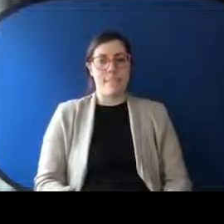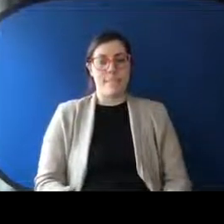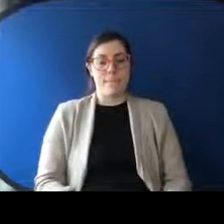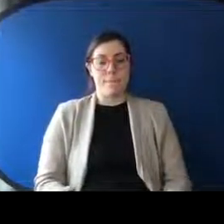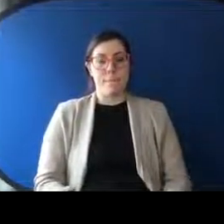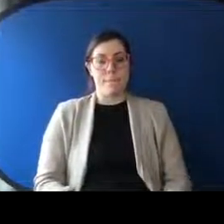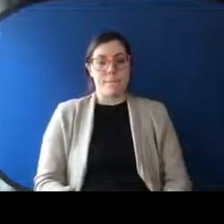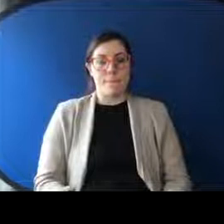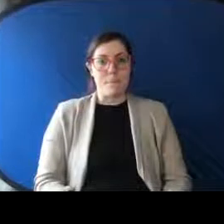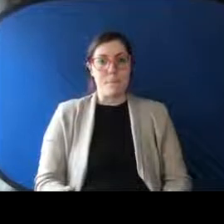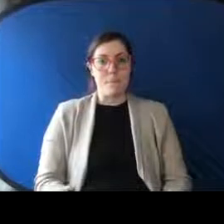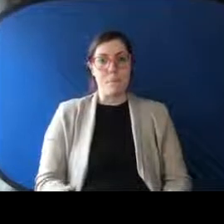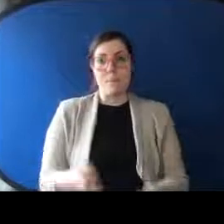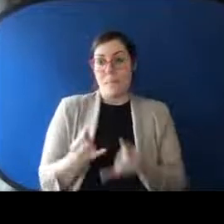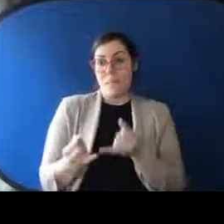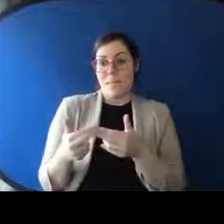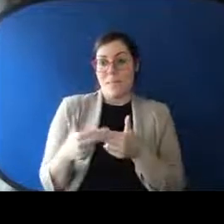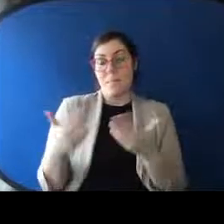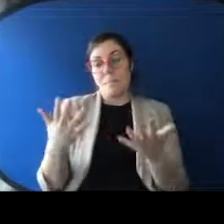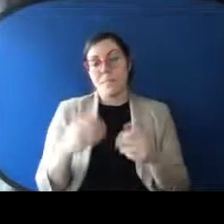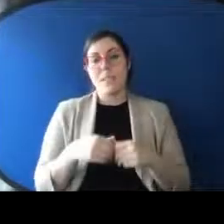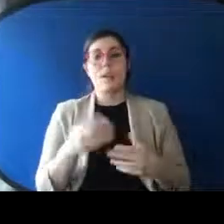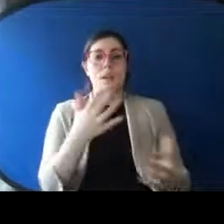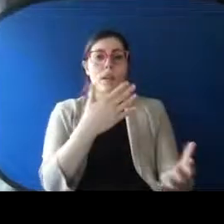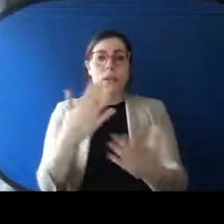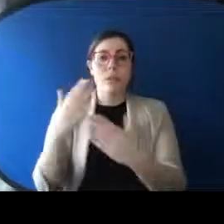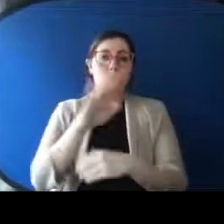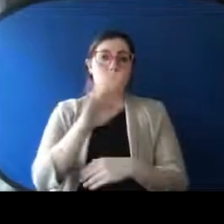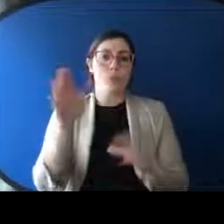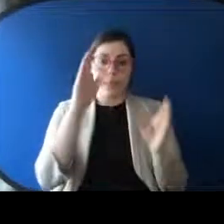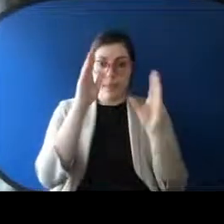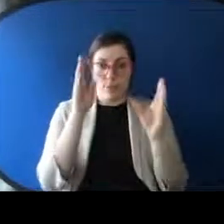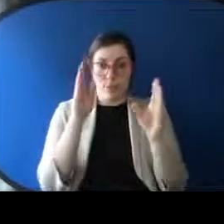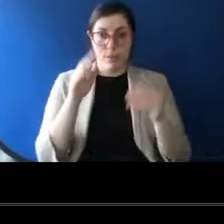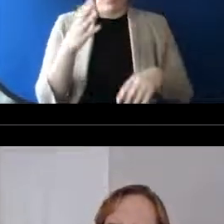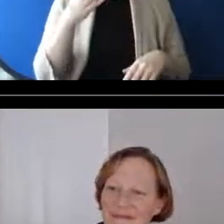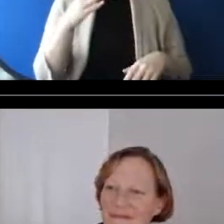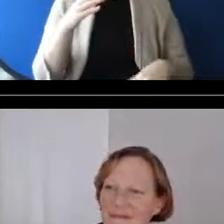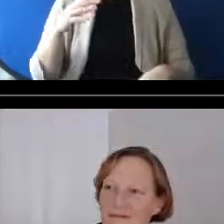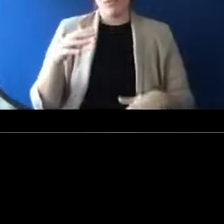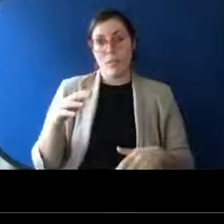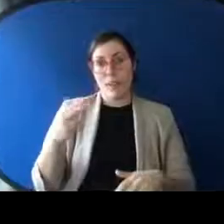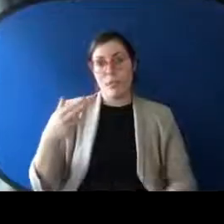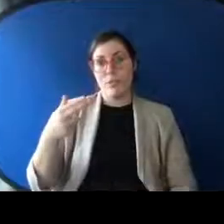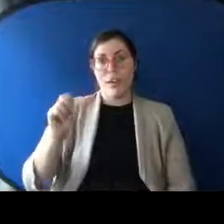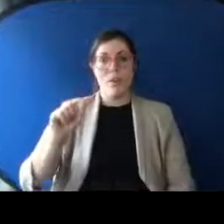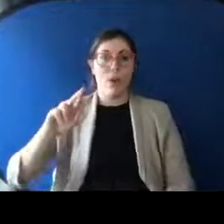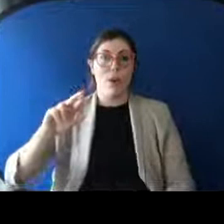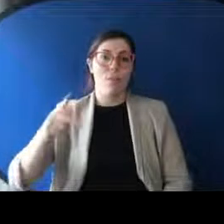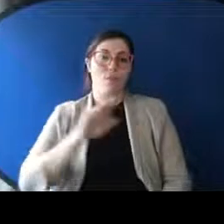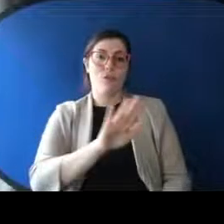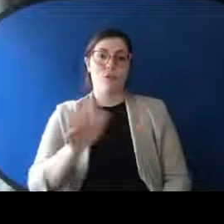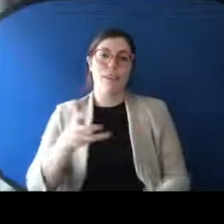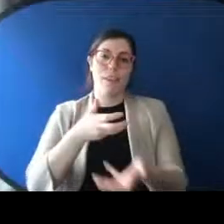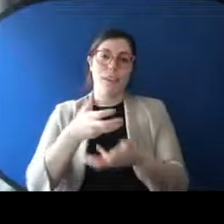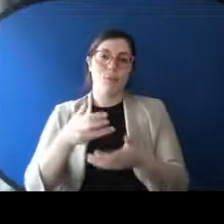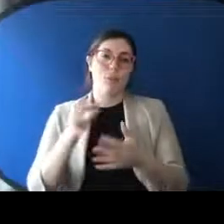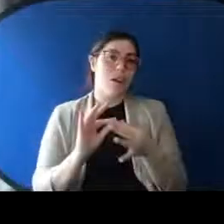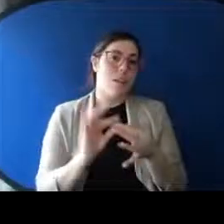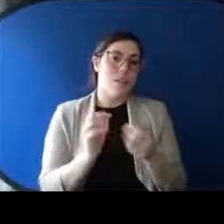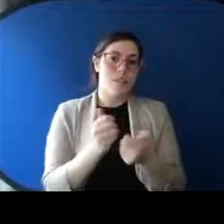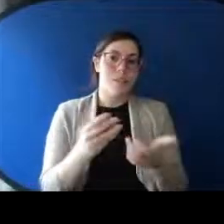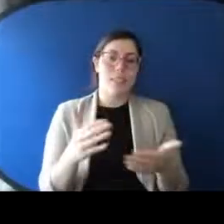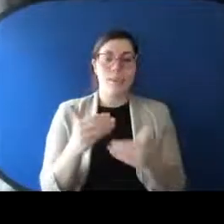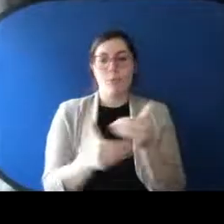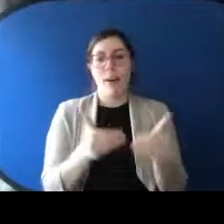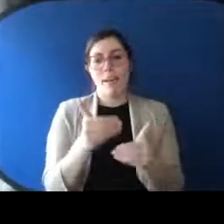Okay, and that was my last slide. So I just want to thank you all for your attention and thank the HSRP for all their engagement and comments. And this